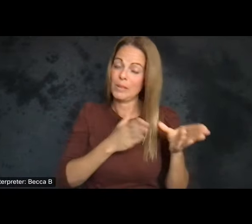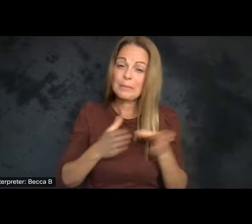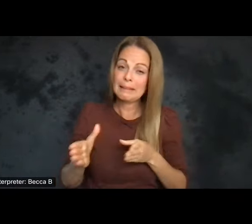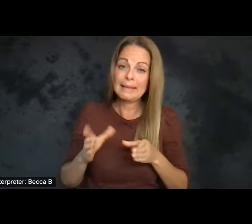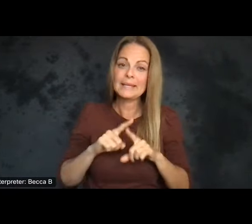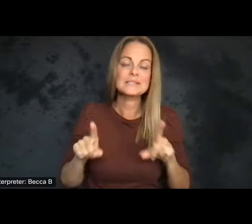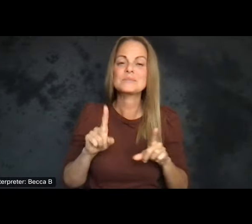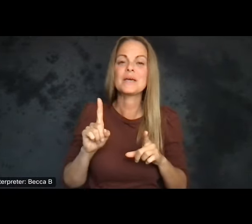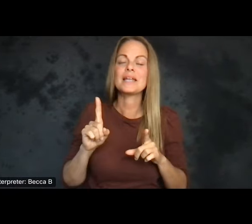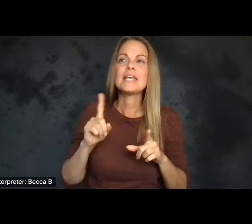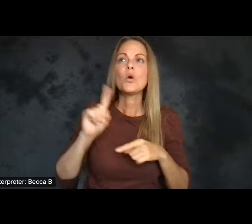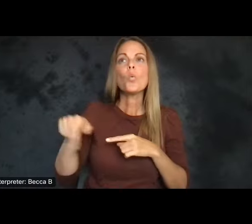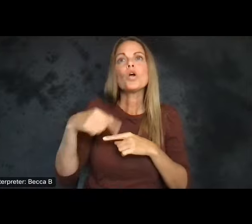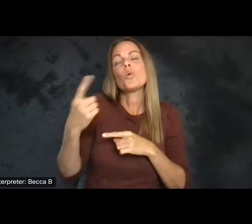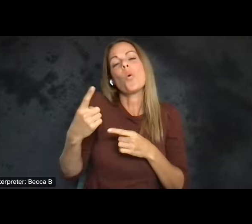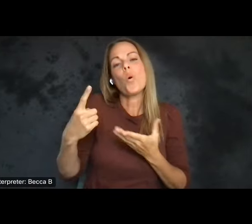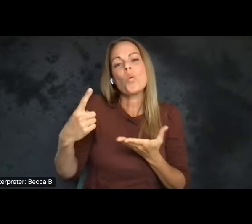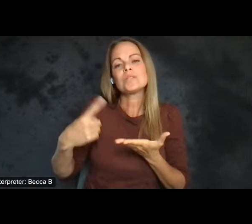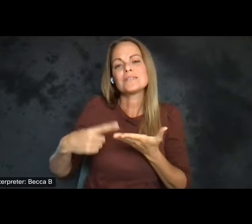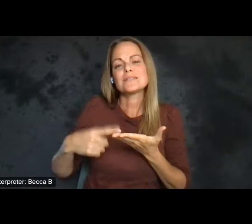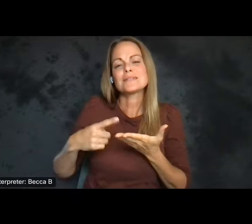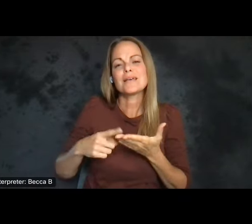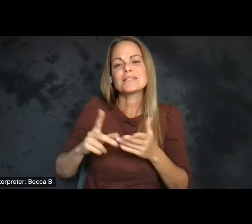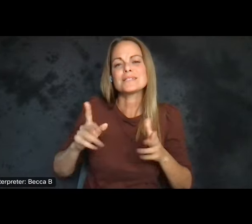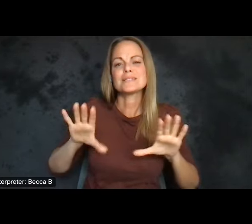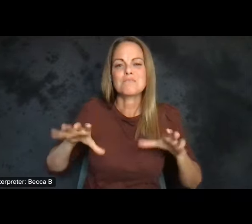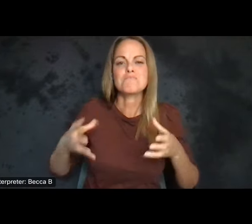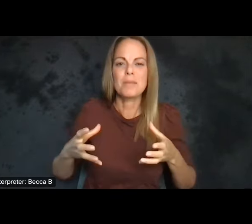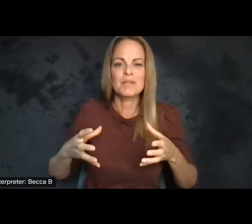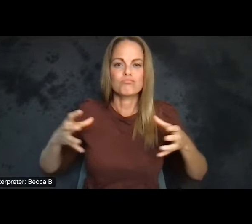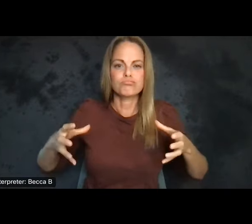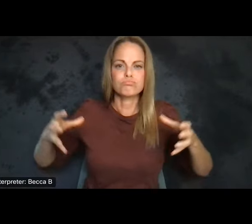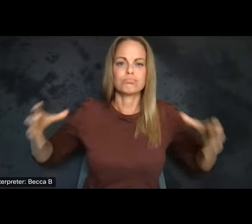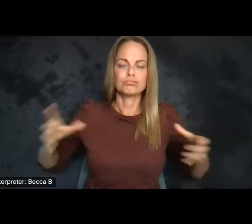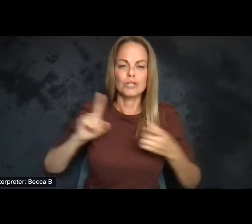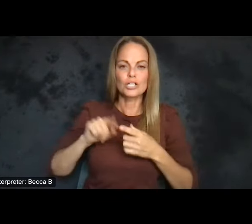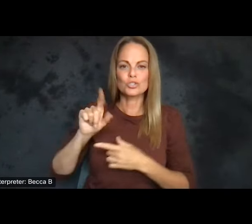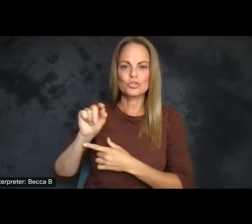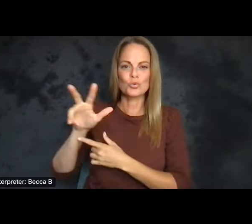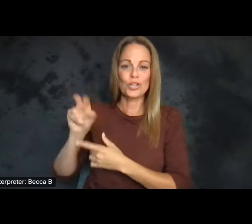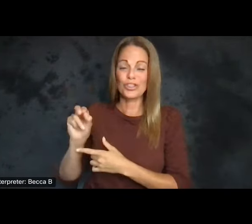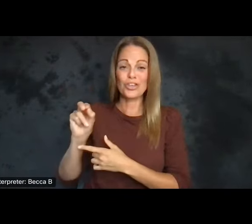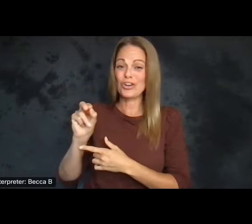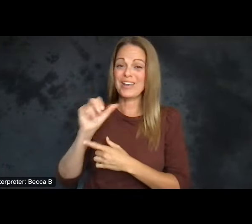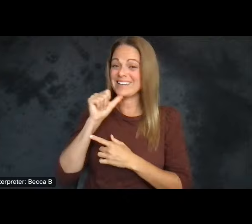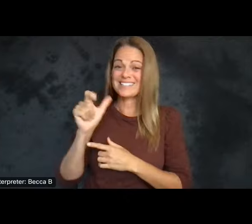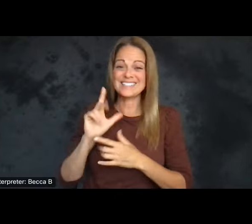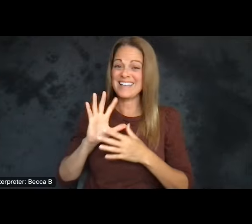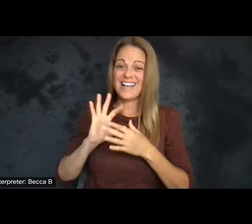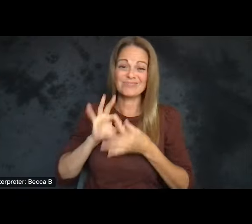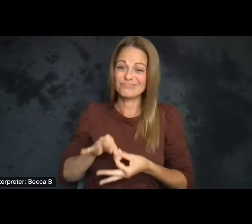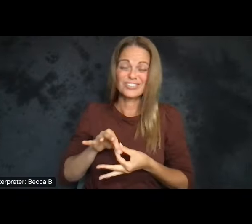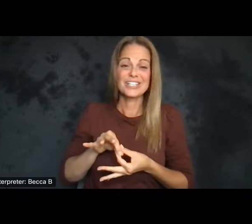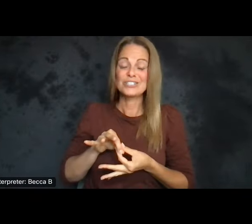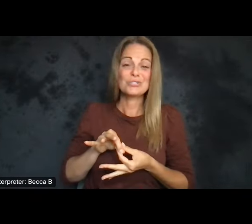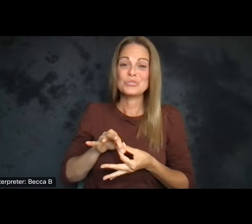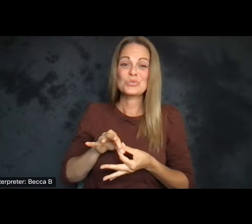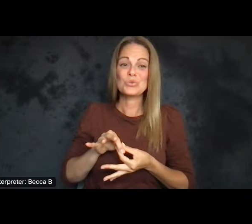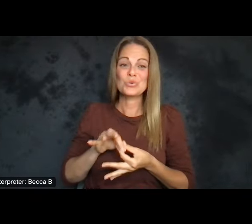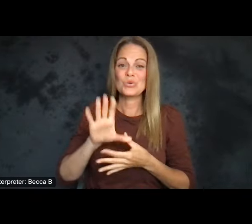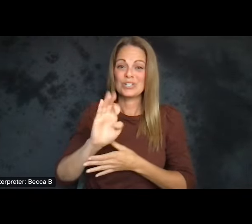address the population growth until 2030. And again, it doesn't deal with the square footage of the cell size, which is inadequate